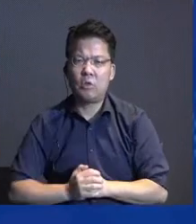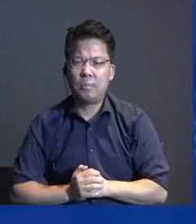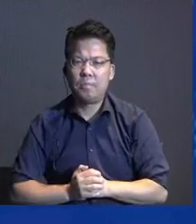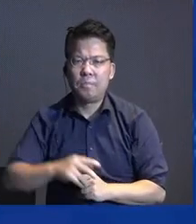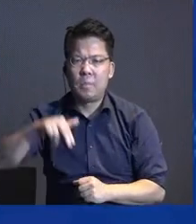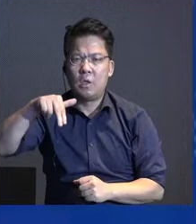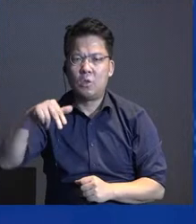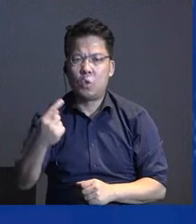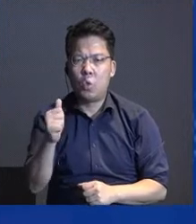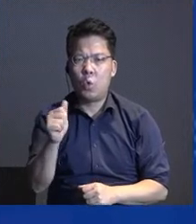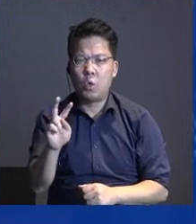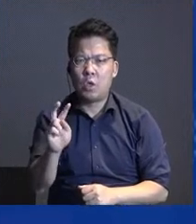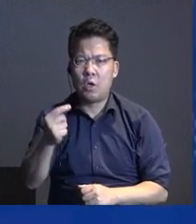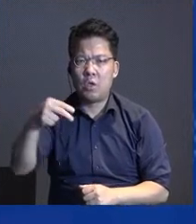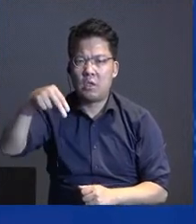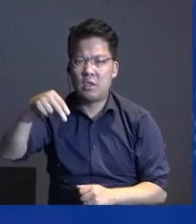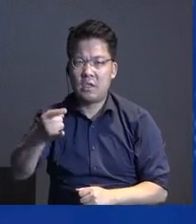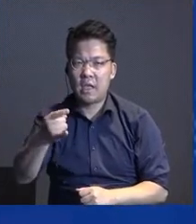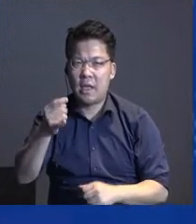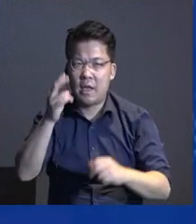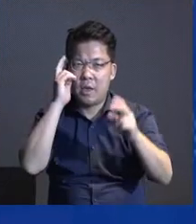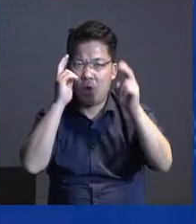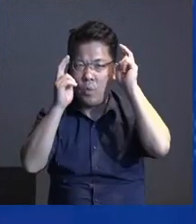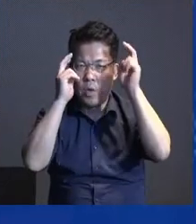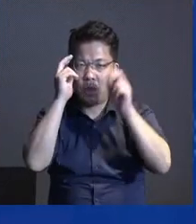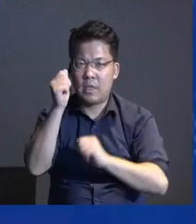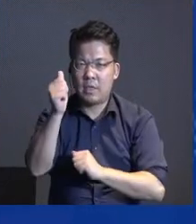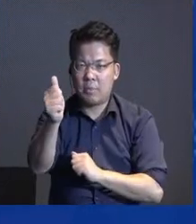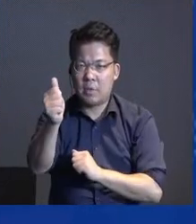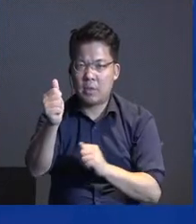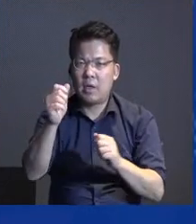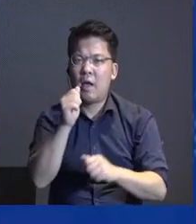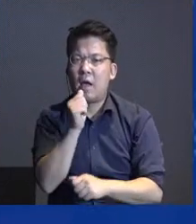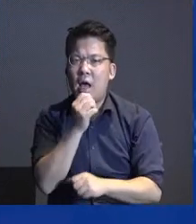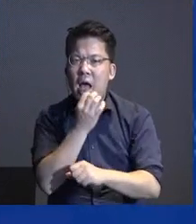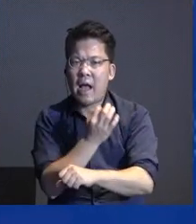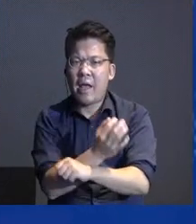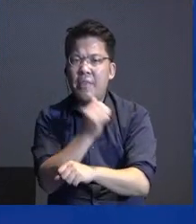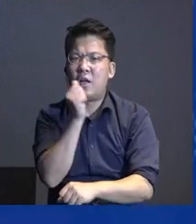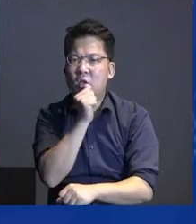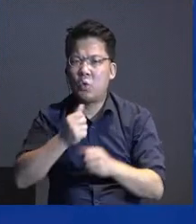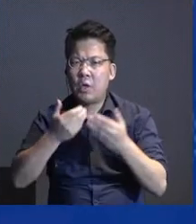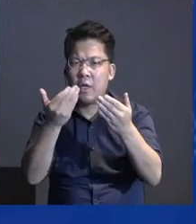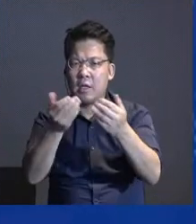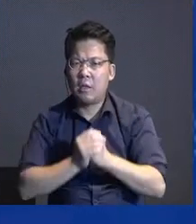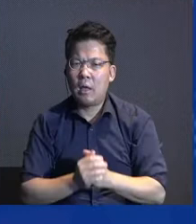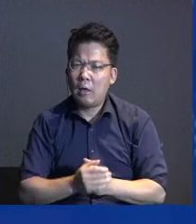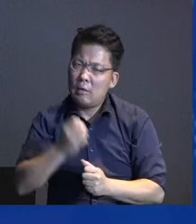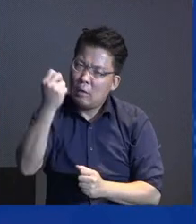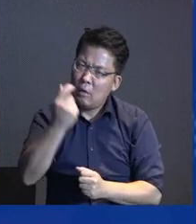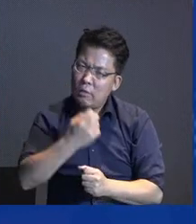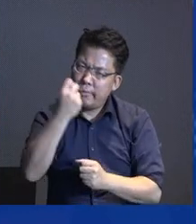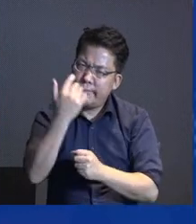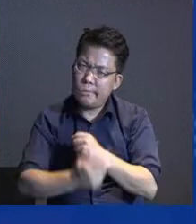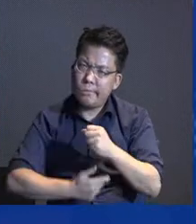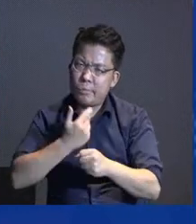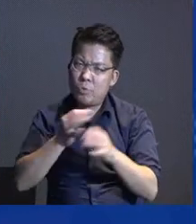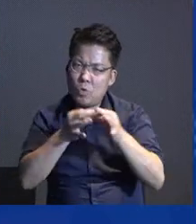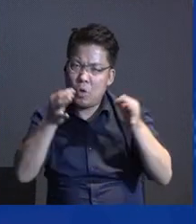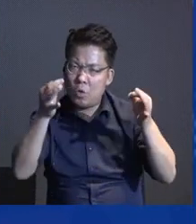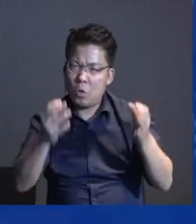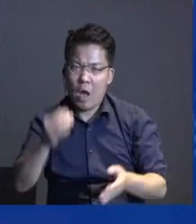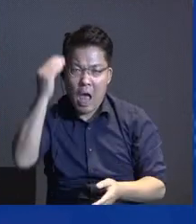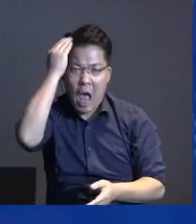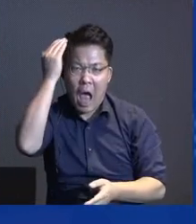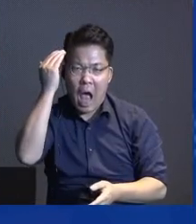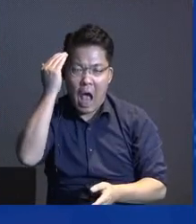has been the president of the HelpAge Korea for a number of years. He has been playing a pivotal role in building